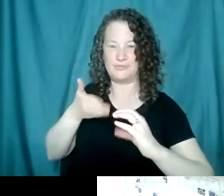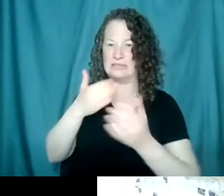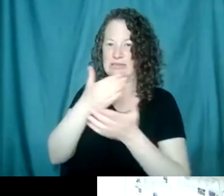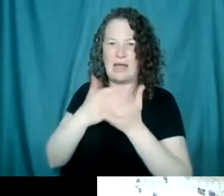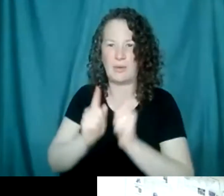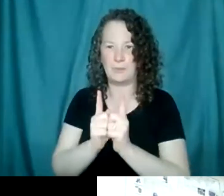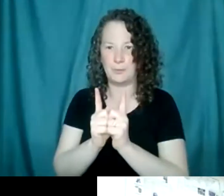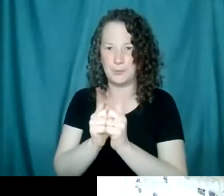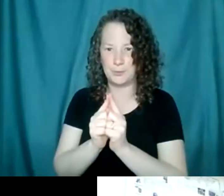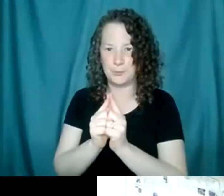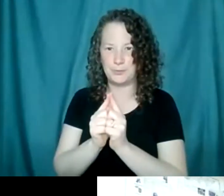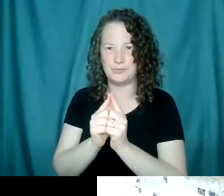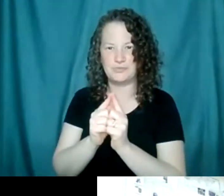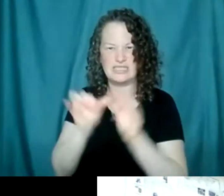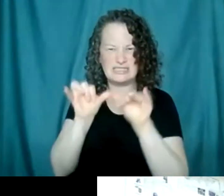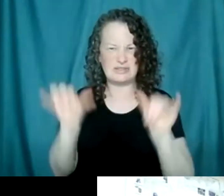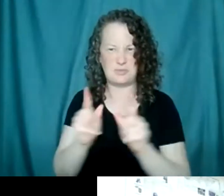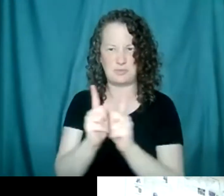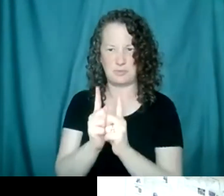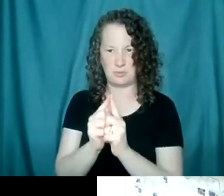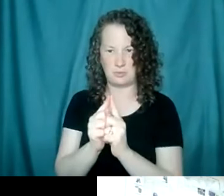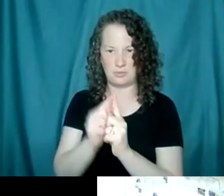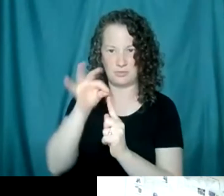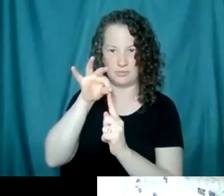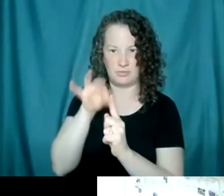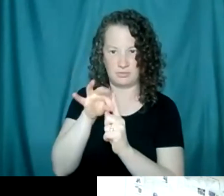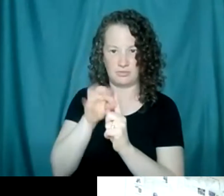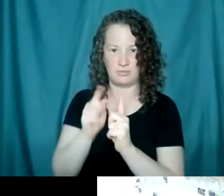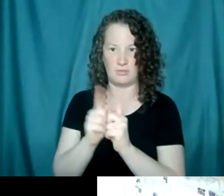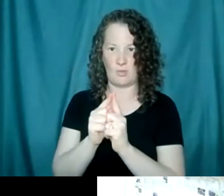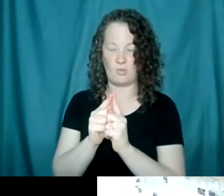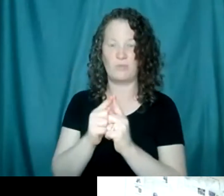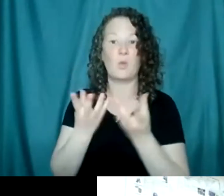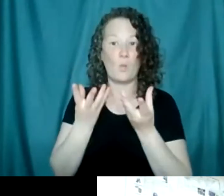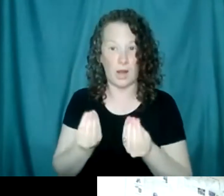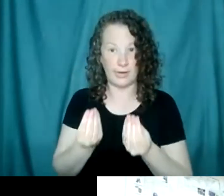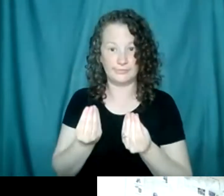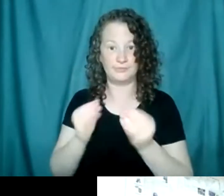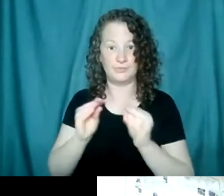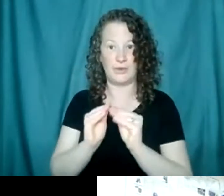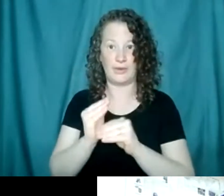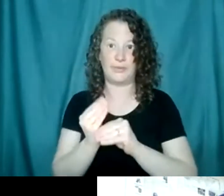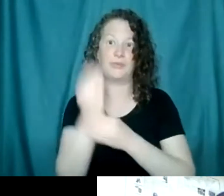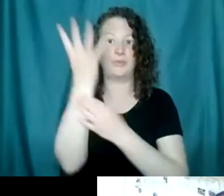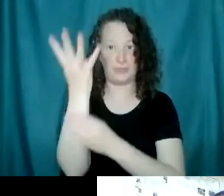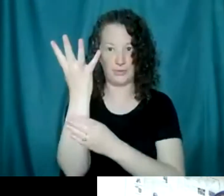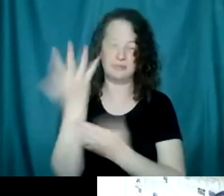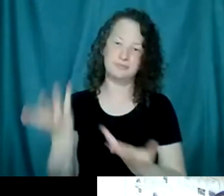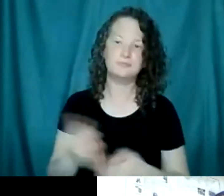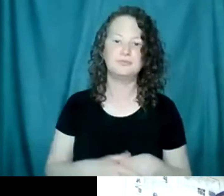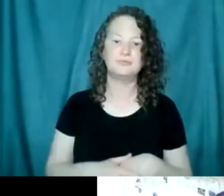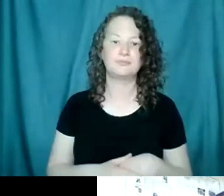or holding system for the seed. And then you can wet down the seed pillows and then the plant grows out of that.